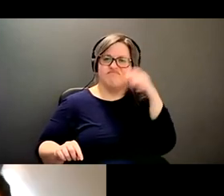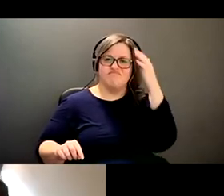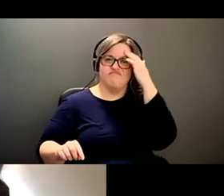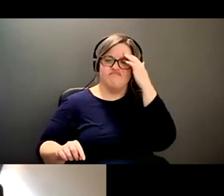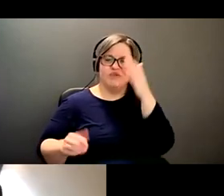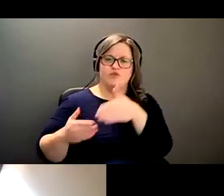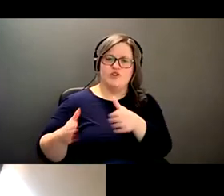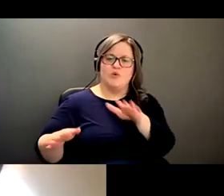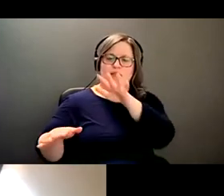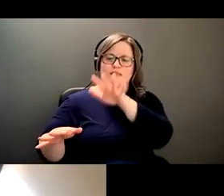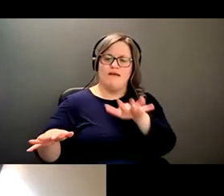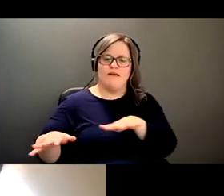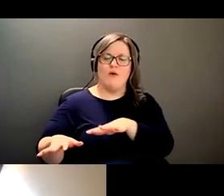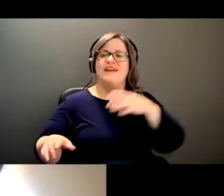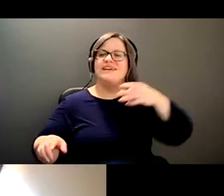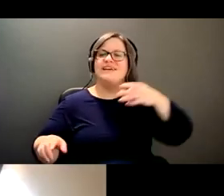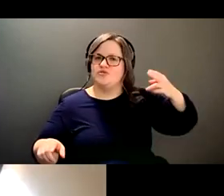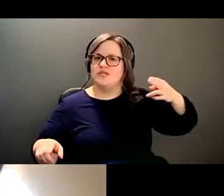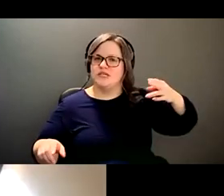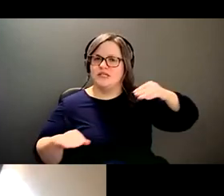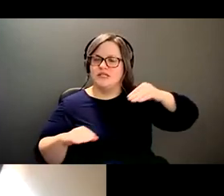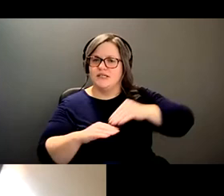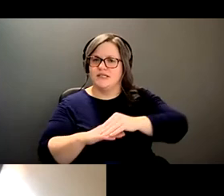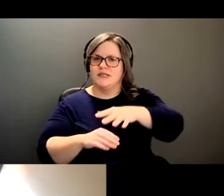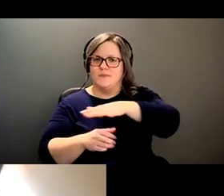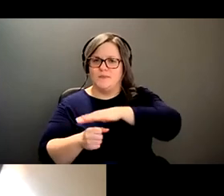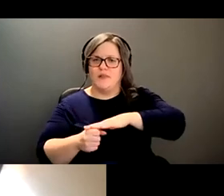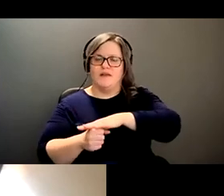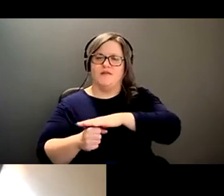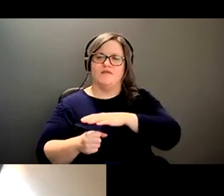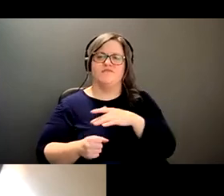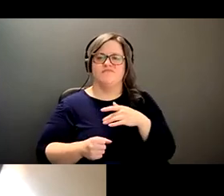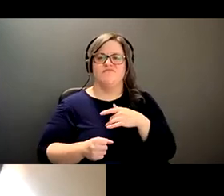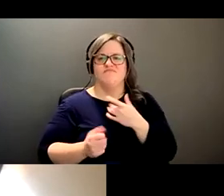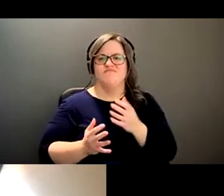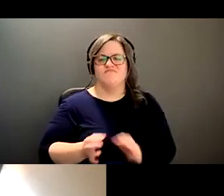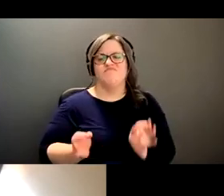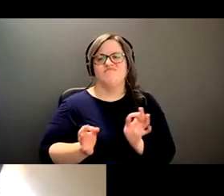and history of a place. Those feel important to me.